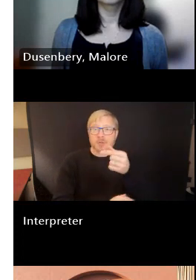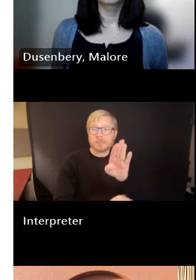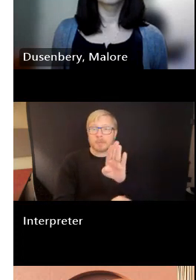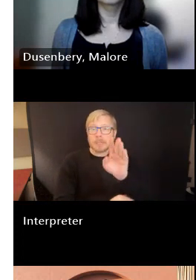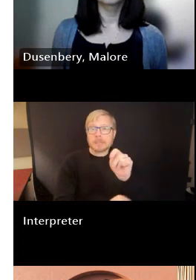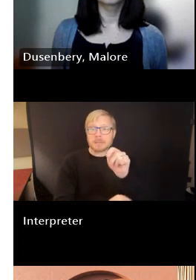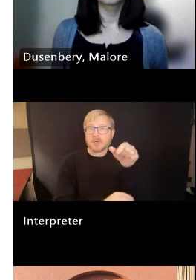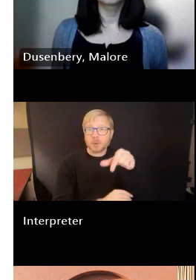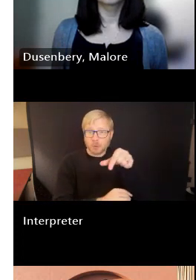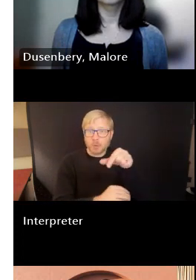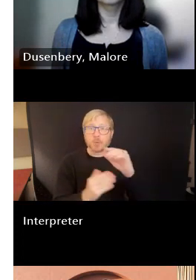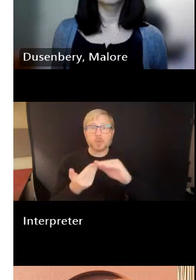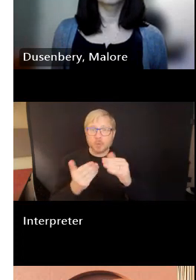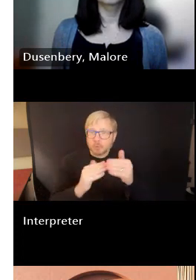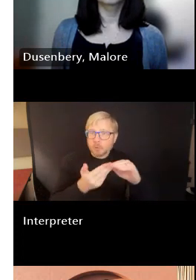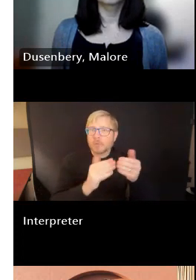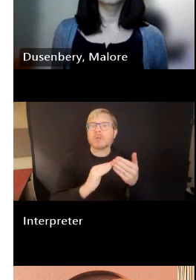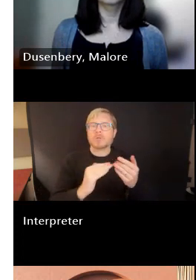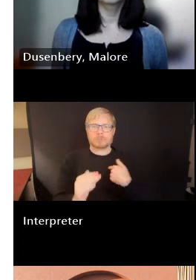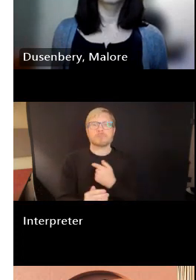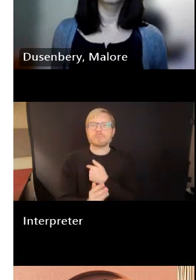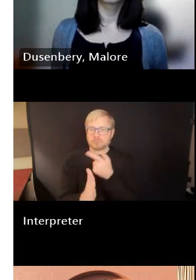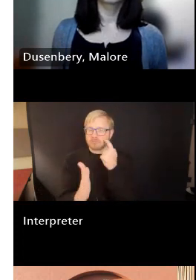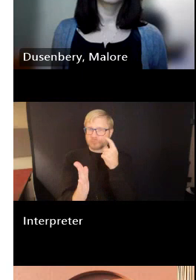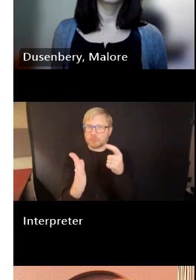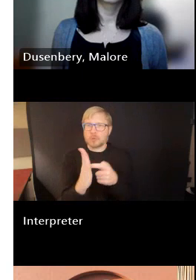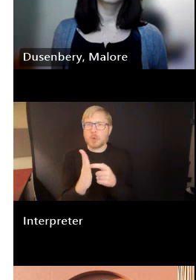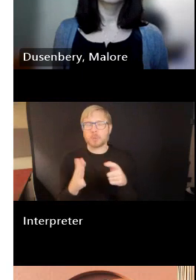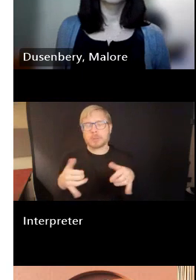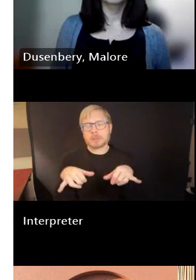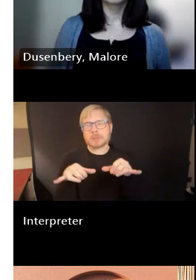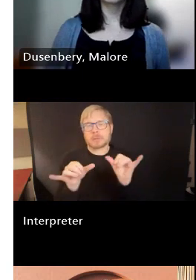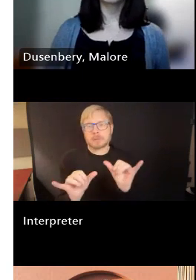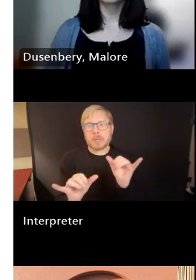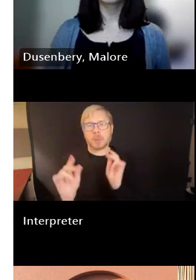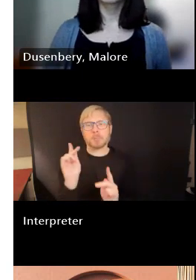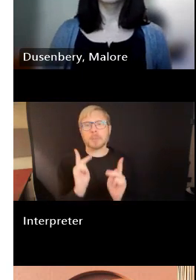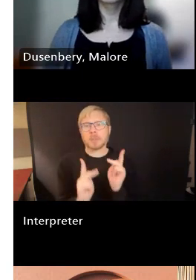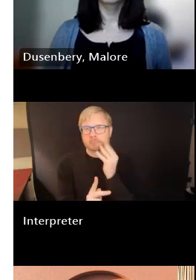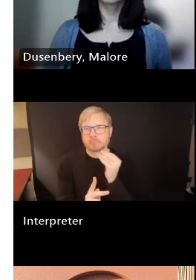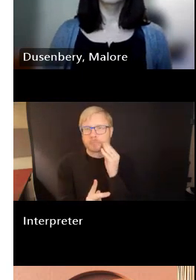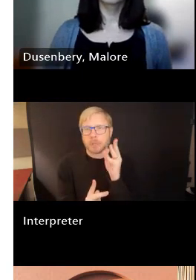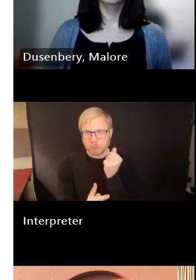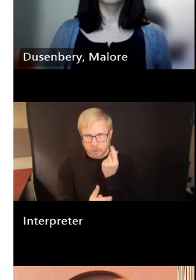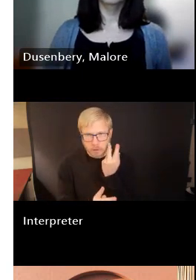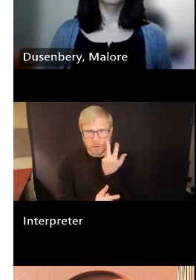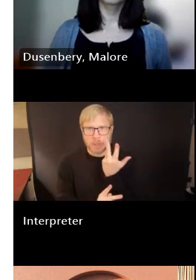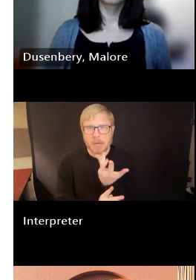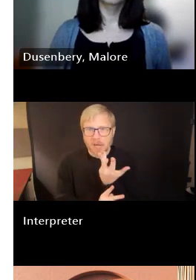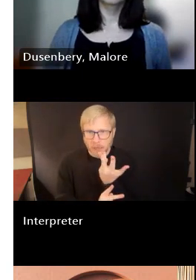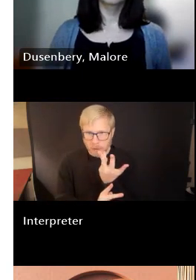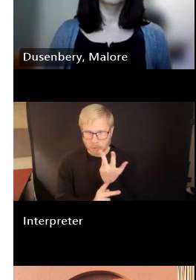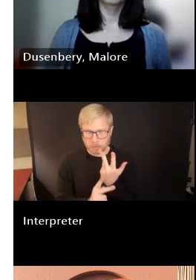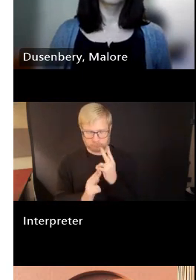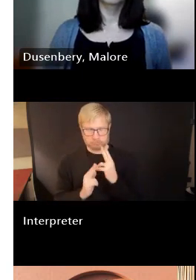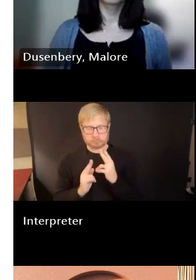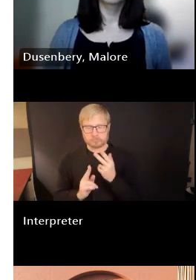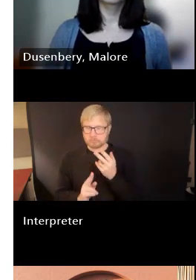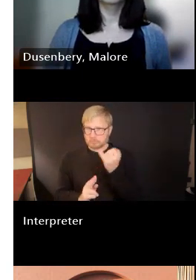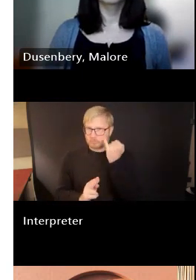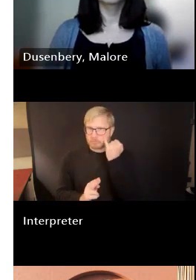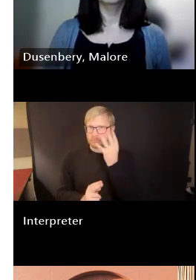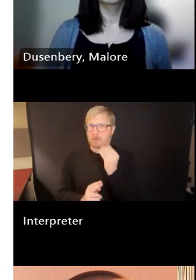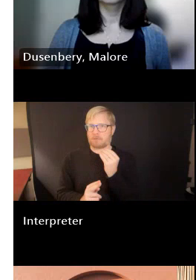and greater community. And then survivors most often found a sense of healing from therapists and advocates, and as